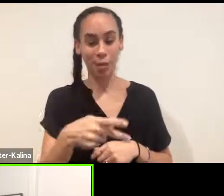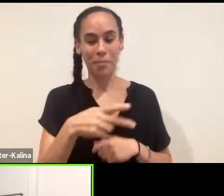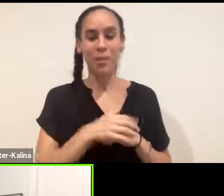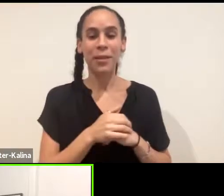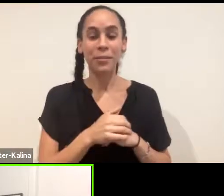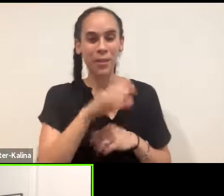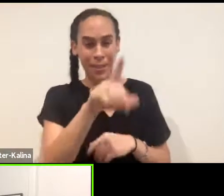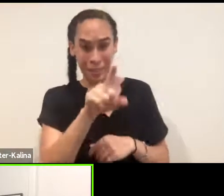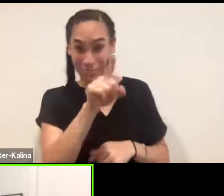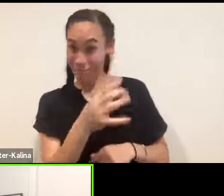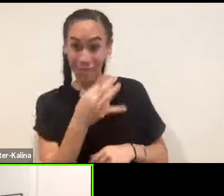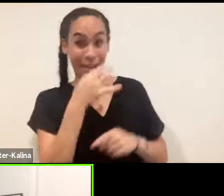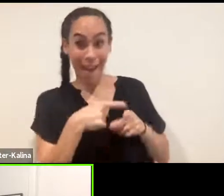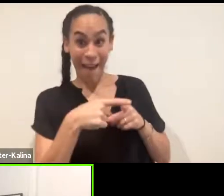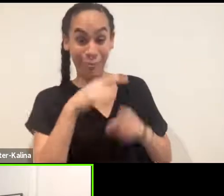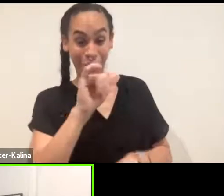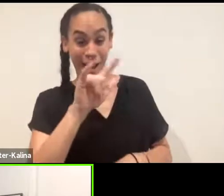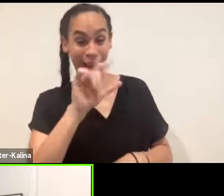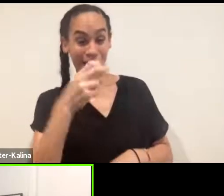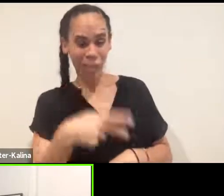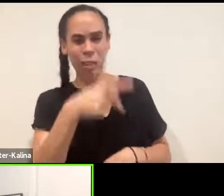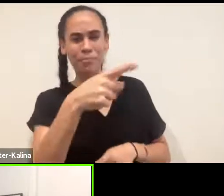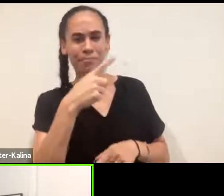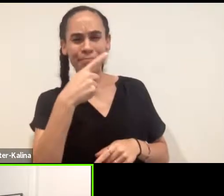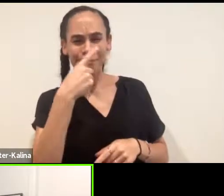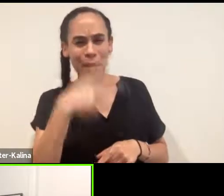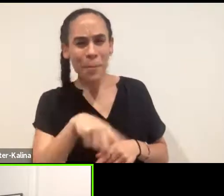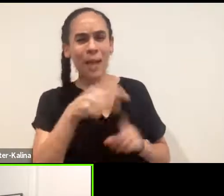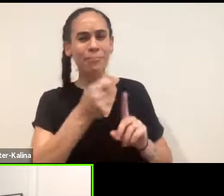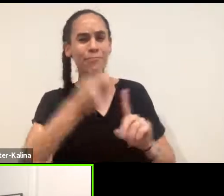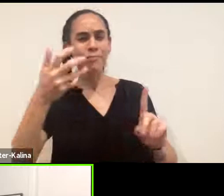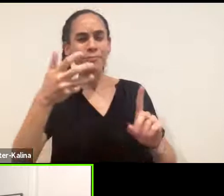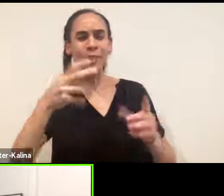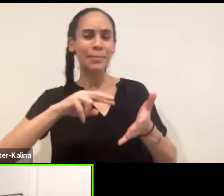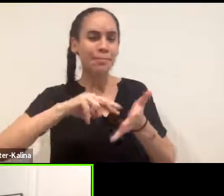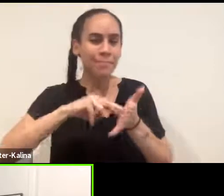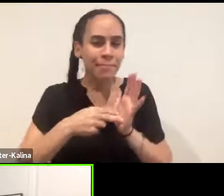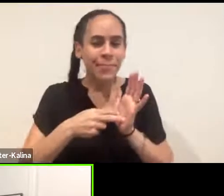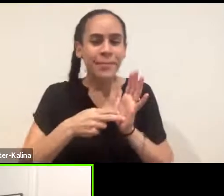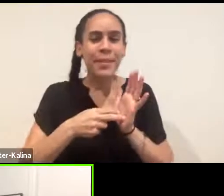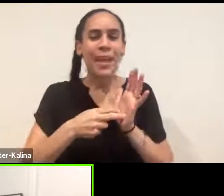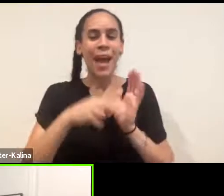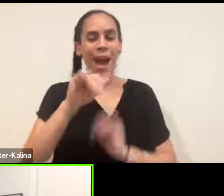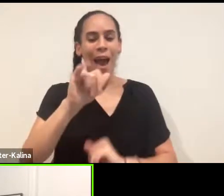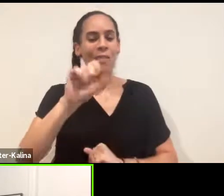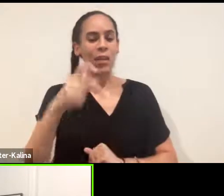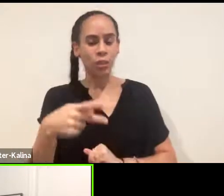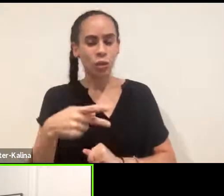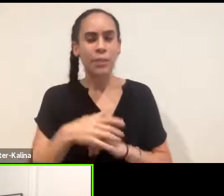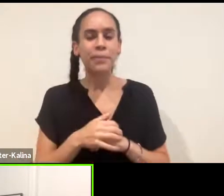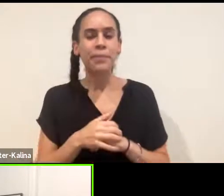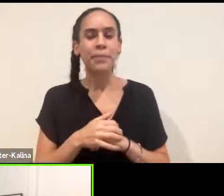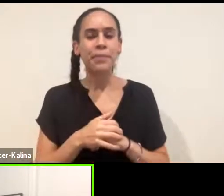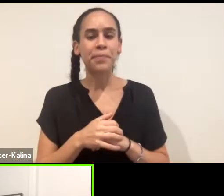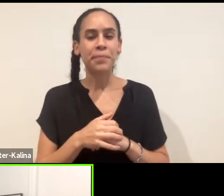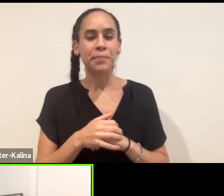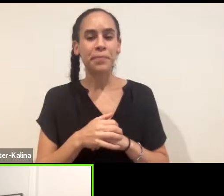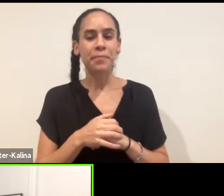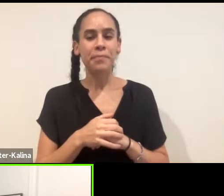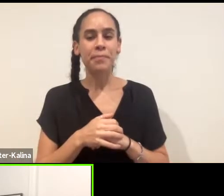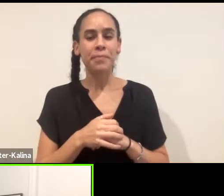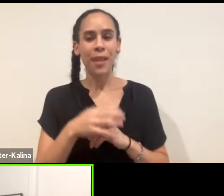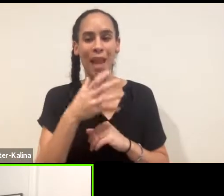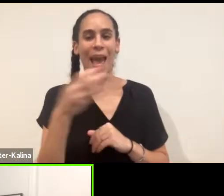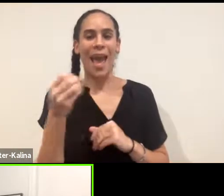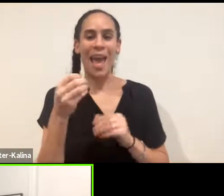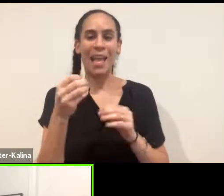allyship, could you please give us a definition of allyship and perhaps share a few key principles with us of what